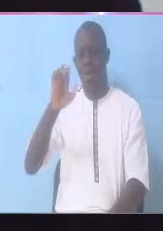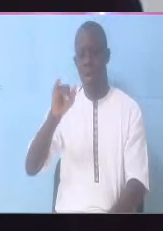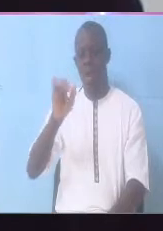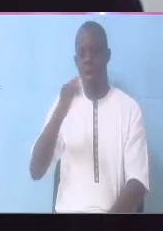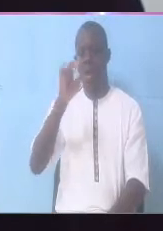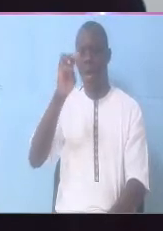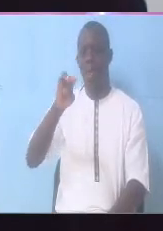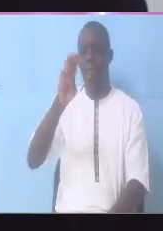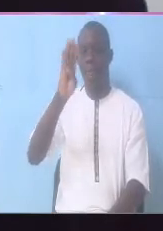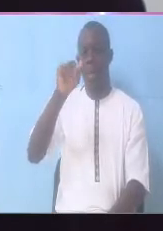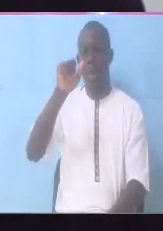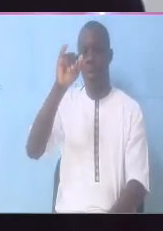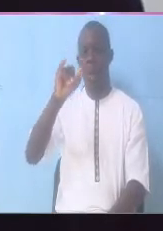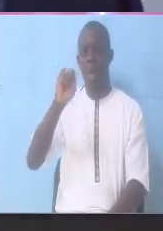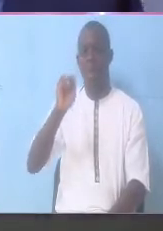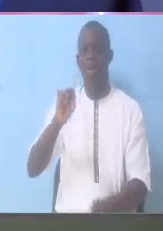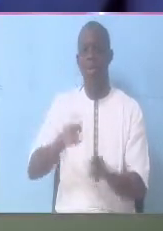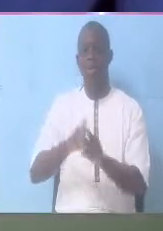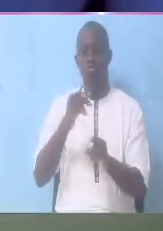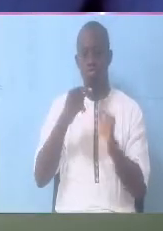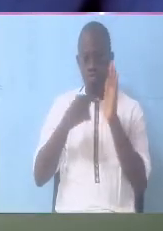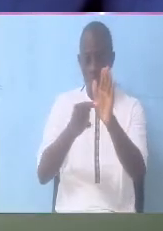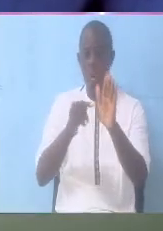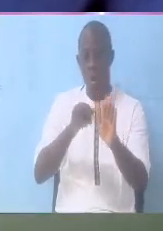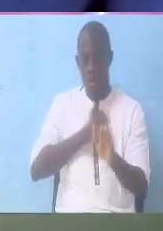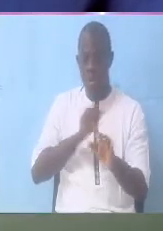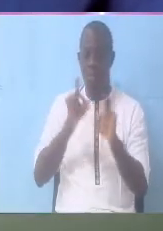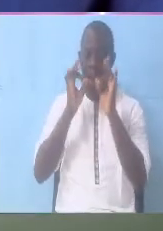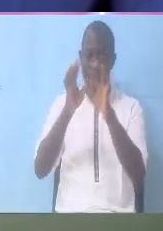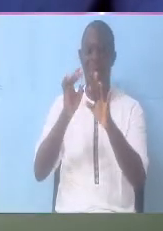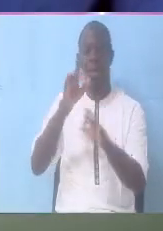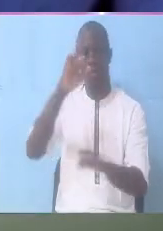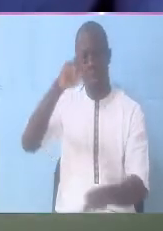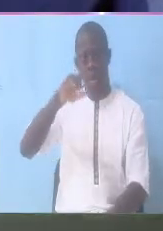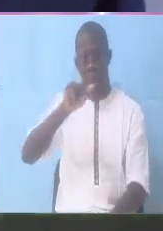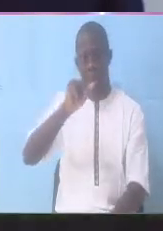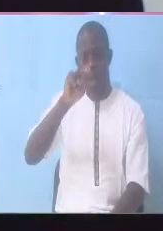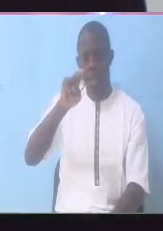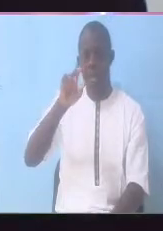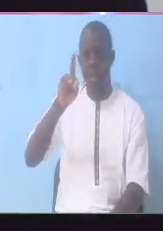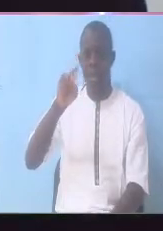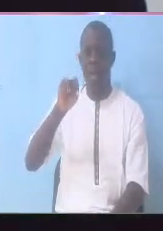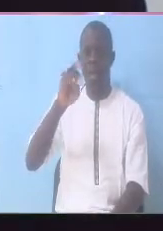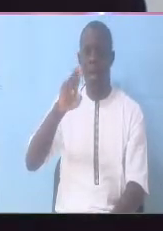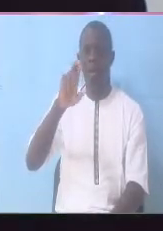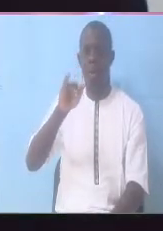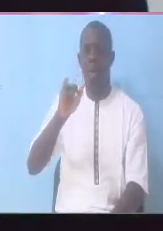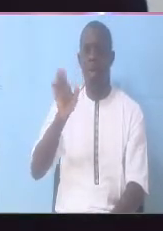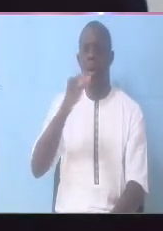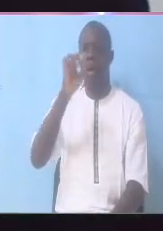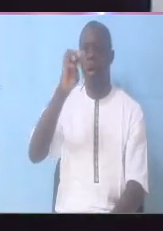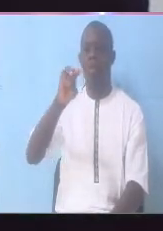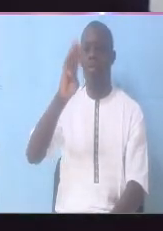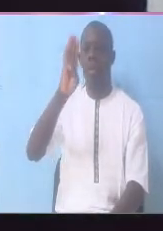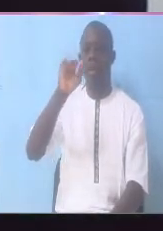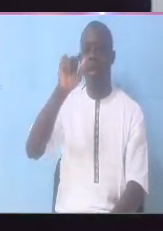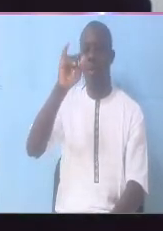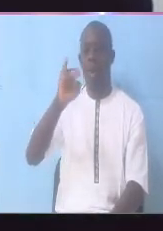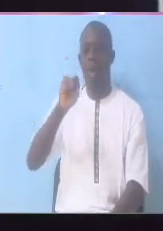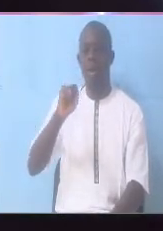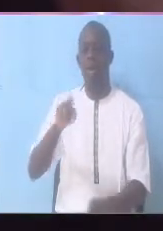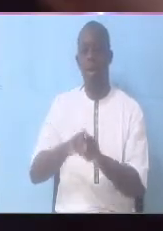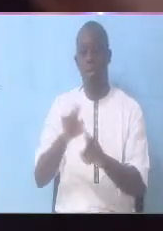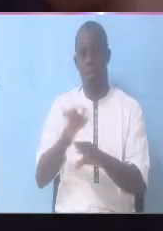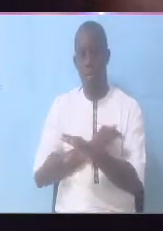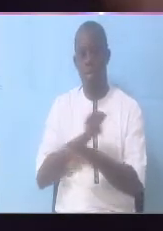But that's visceral hatred for Panderi. Well, because at the time we all knew Panderi at the time he